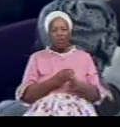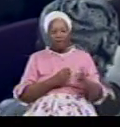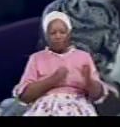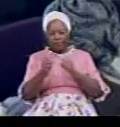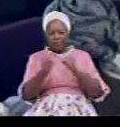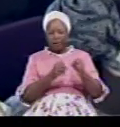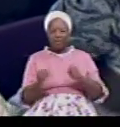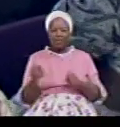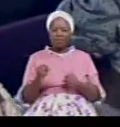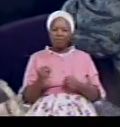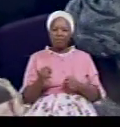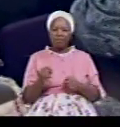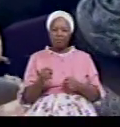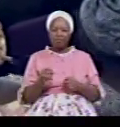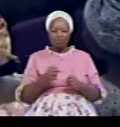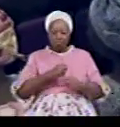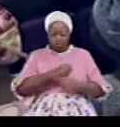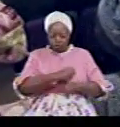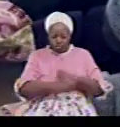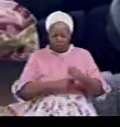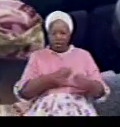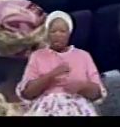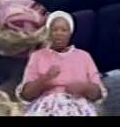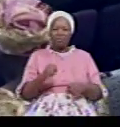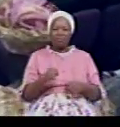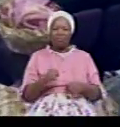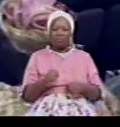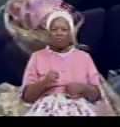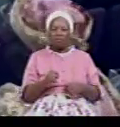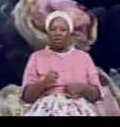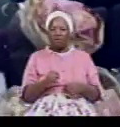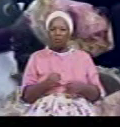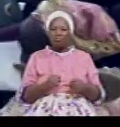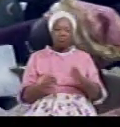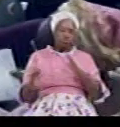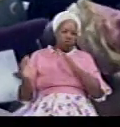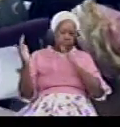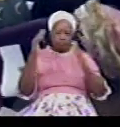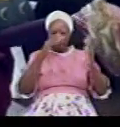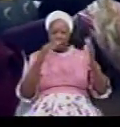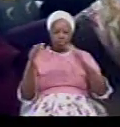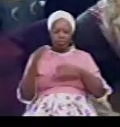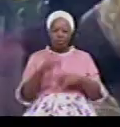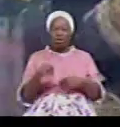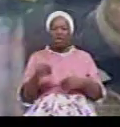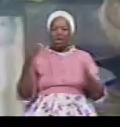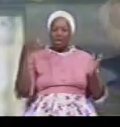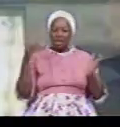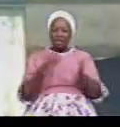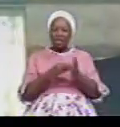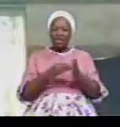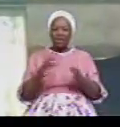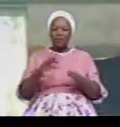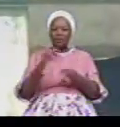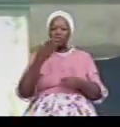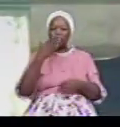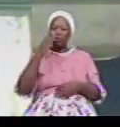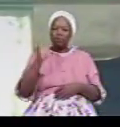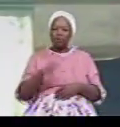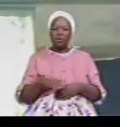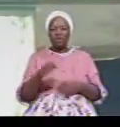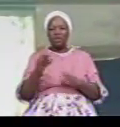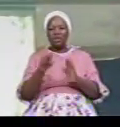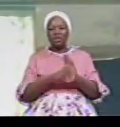fighting, struggling, battling, warring against spiritual wickedness in